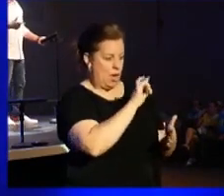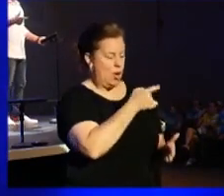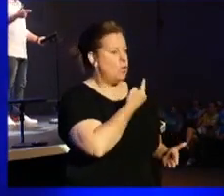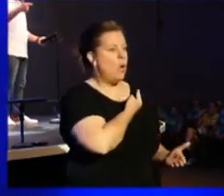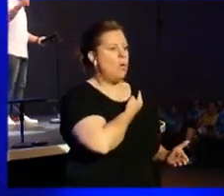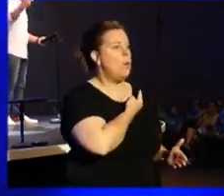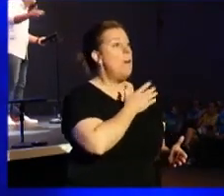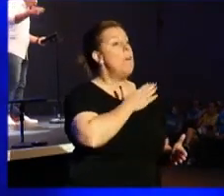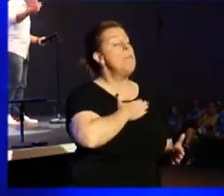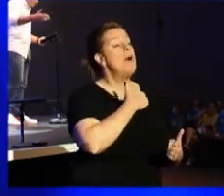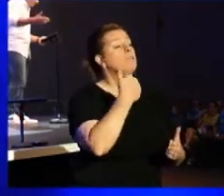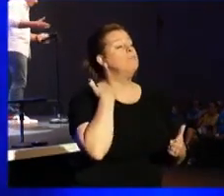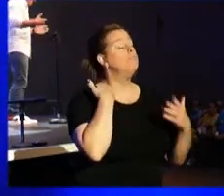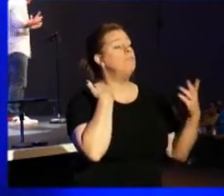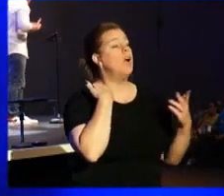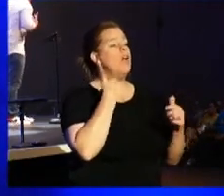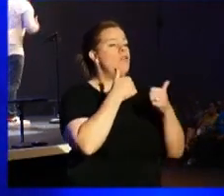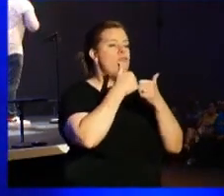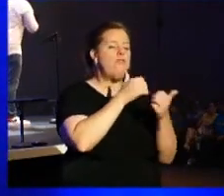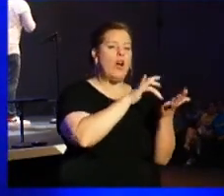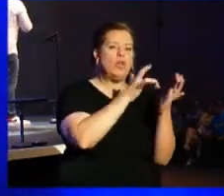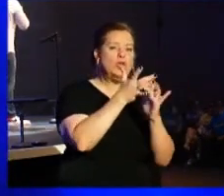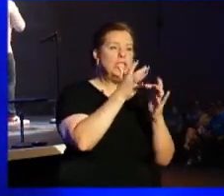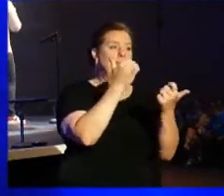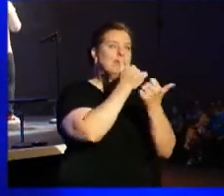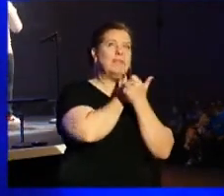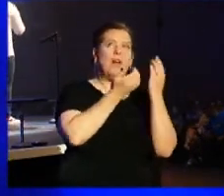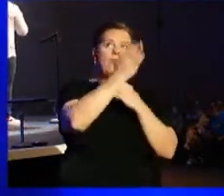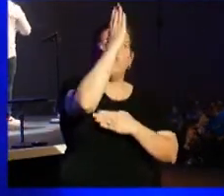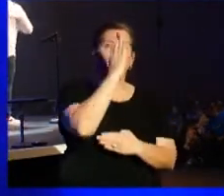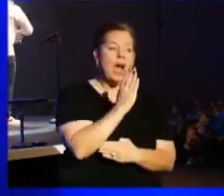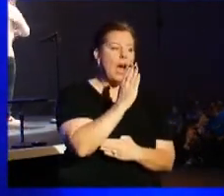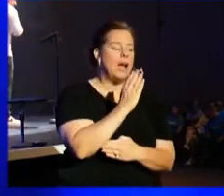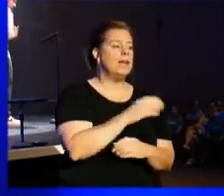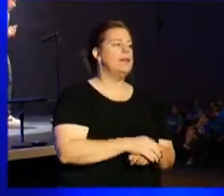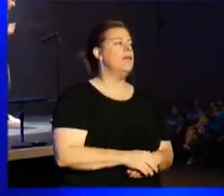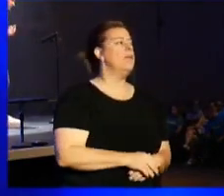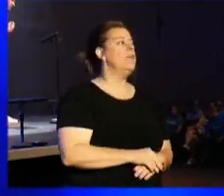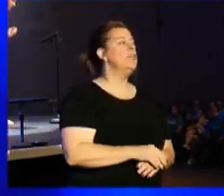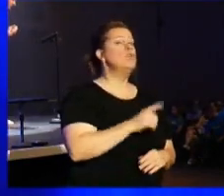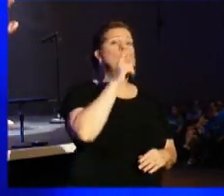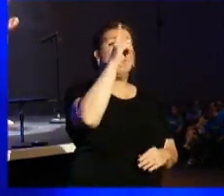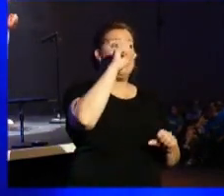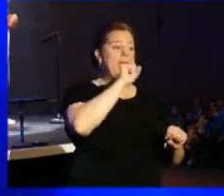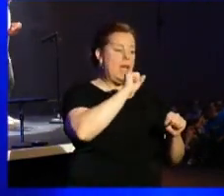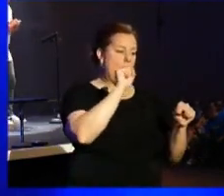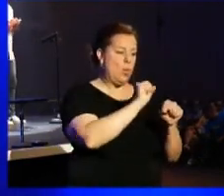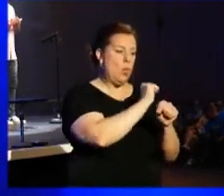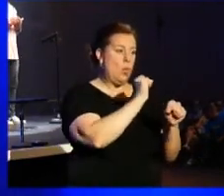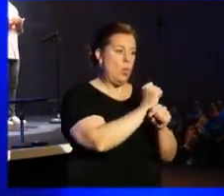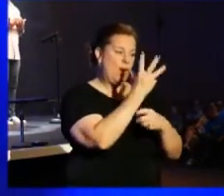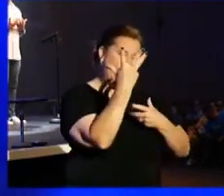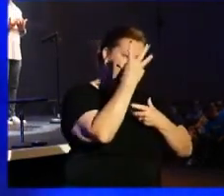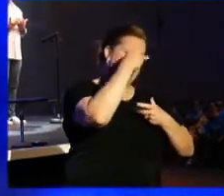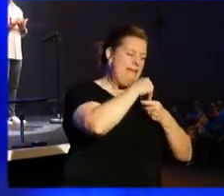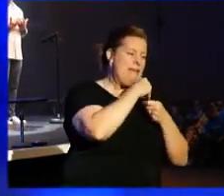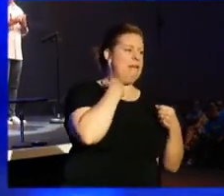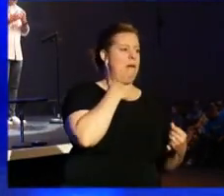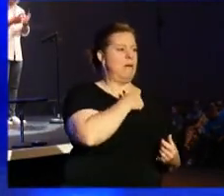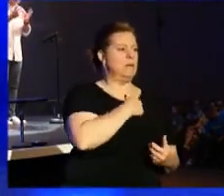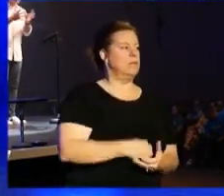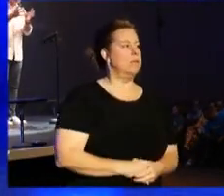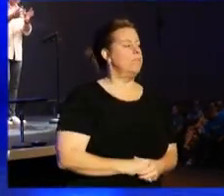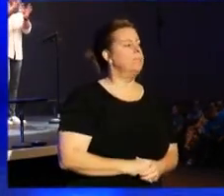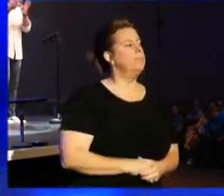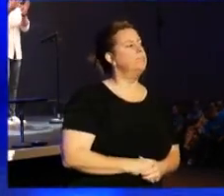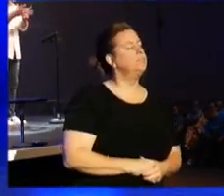God and follow Jesus and live the kind of lives where he can do this work in us. So